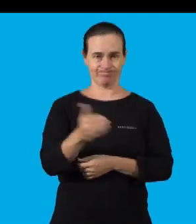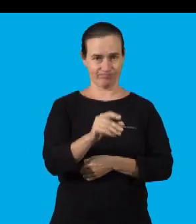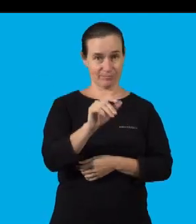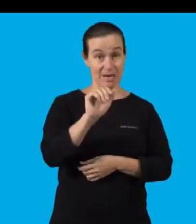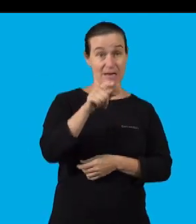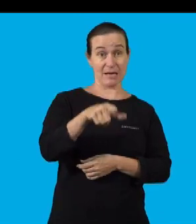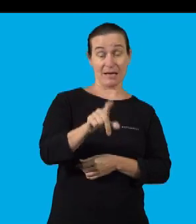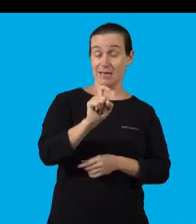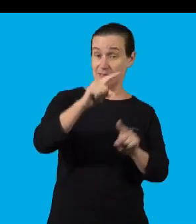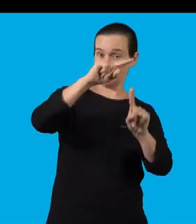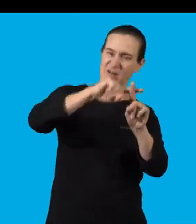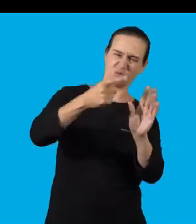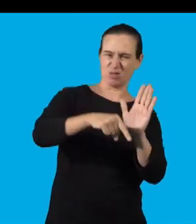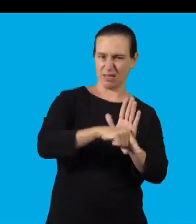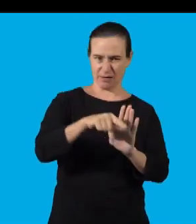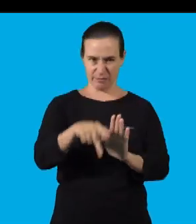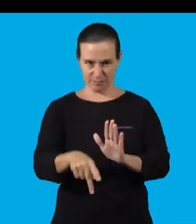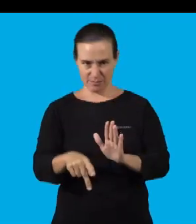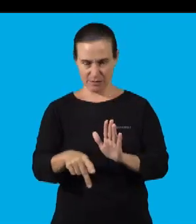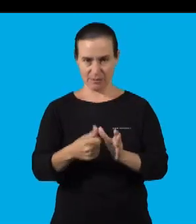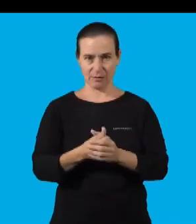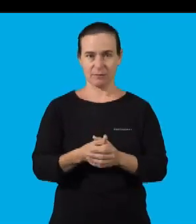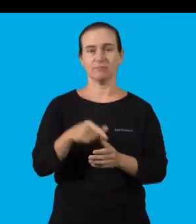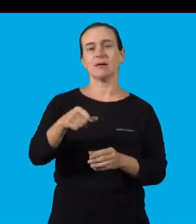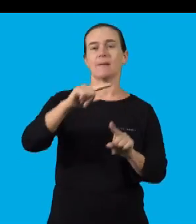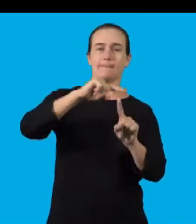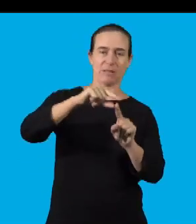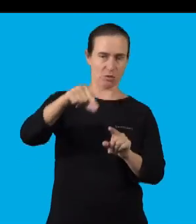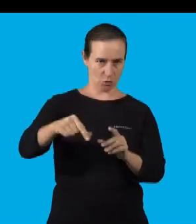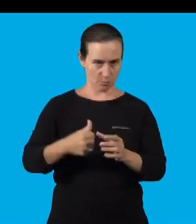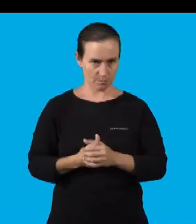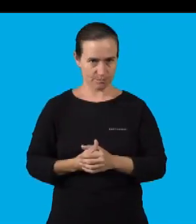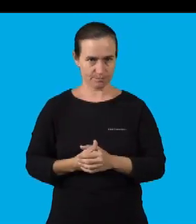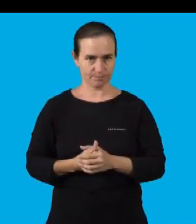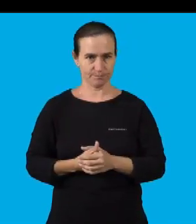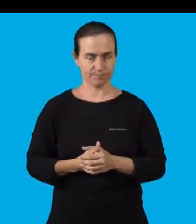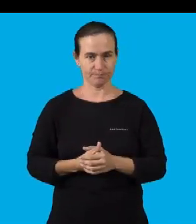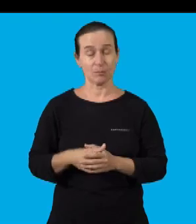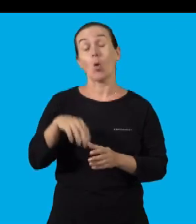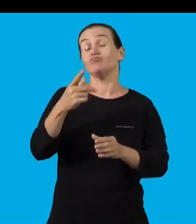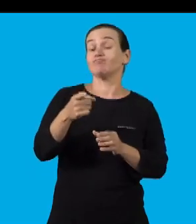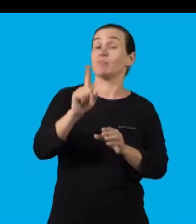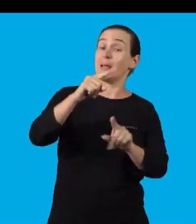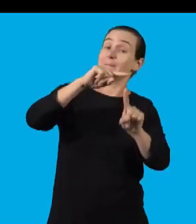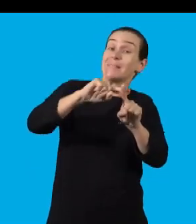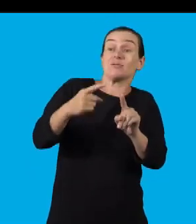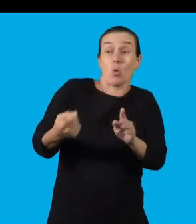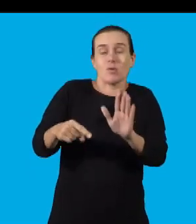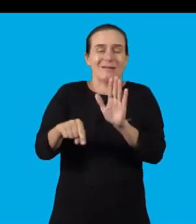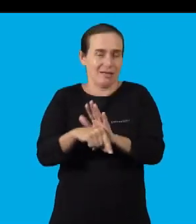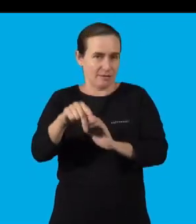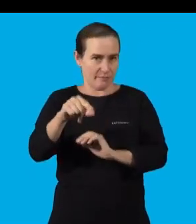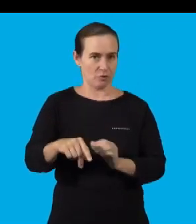over x plus or minus p, also a plus or minus a q, where